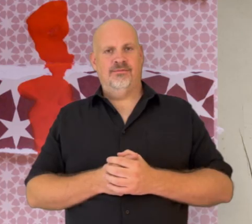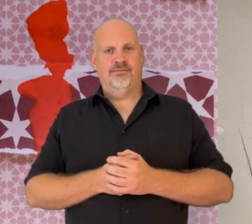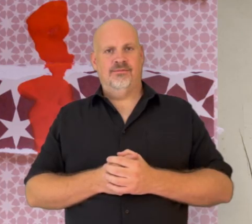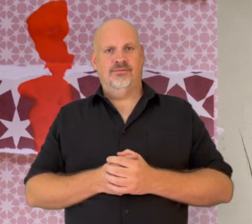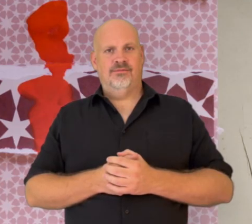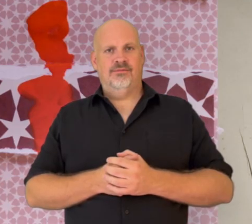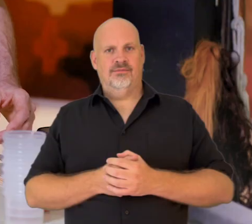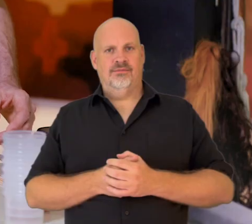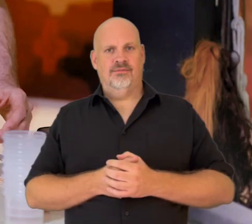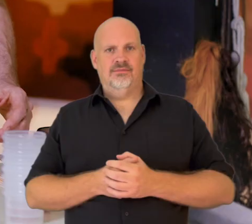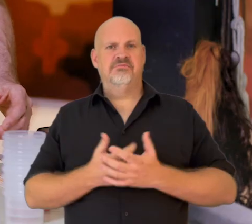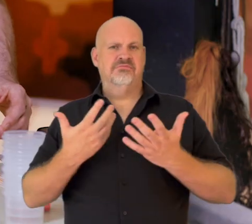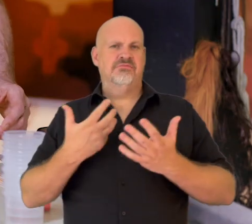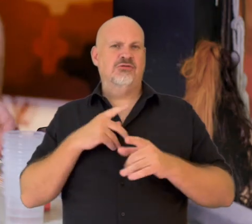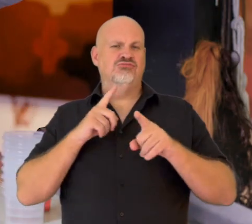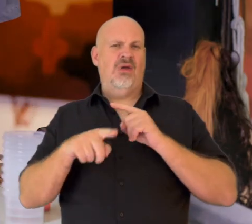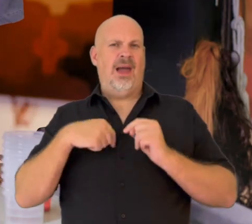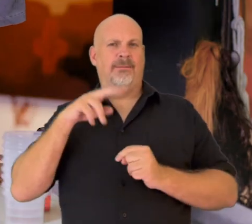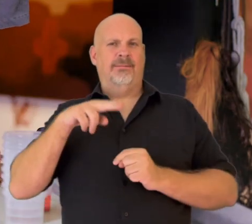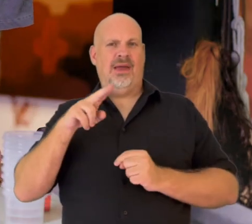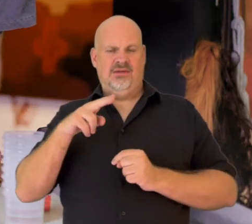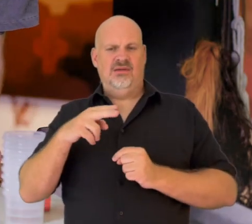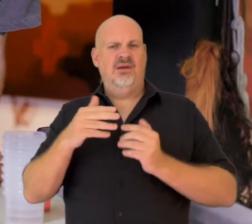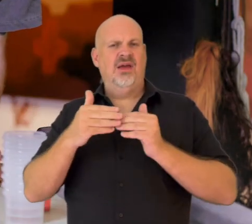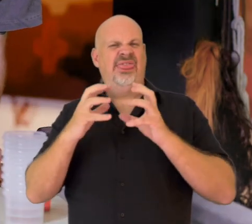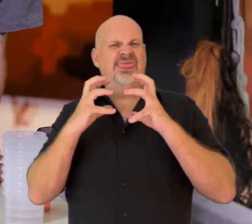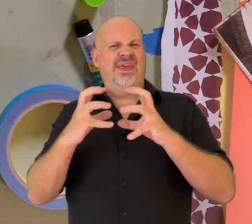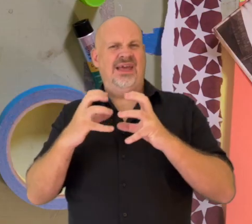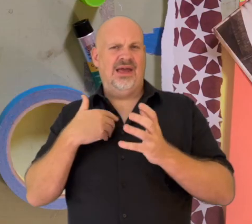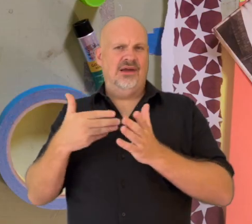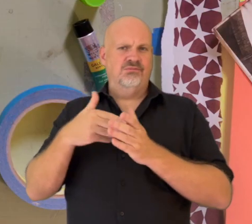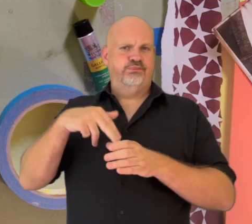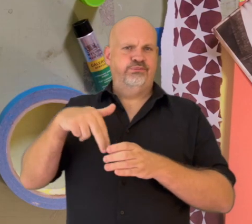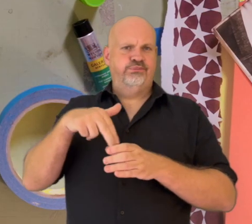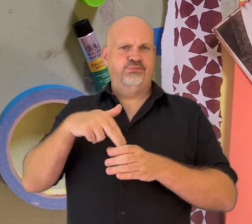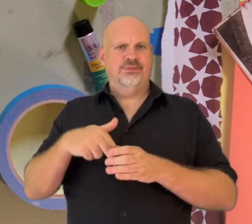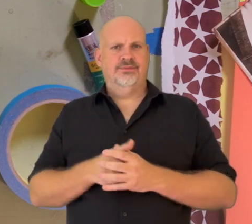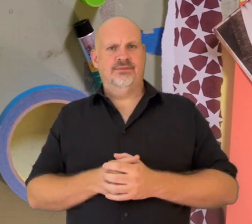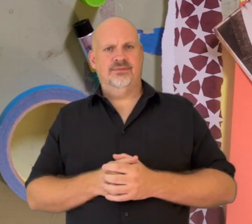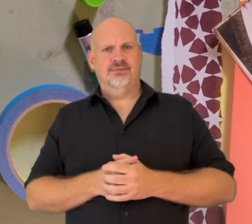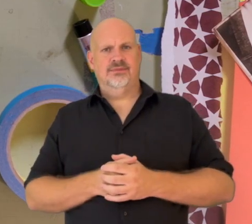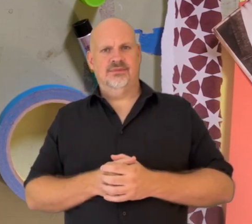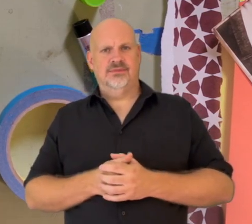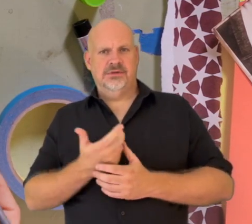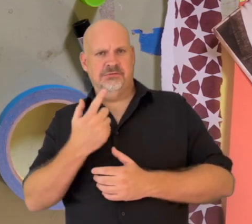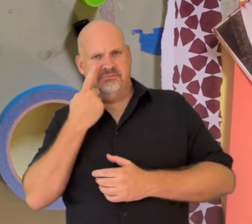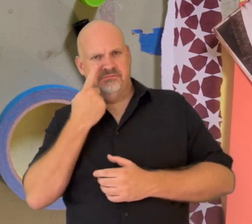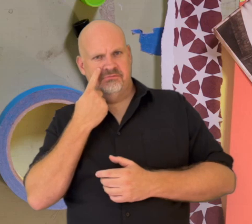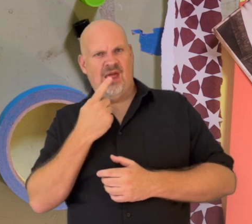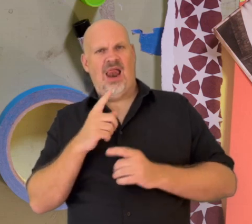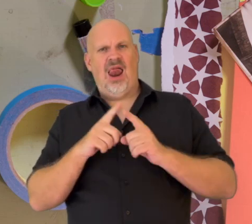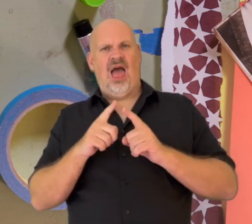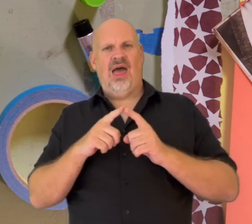Maybe I will try using the paint a bit thicker, see how it behaves then. It's more